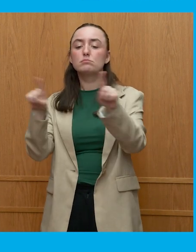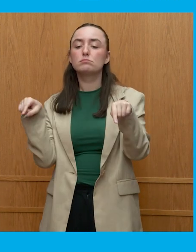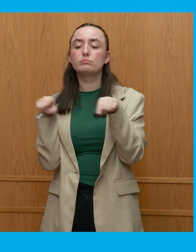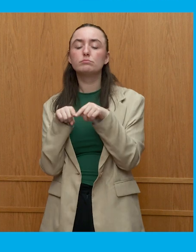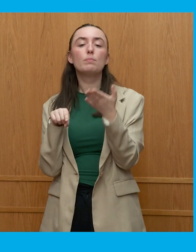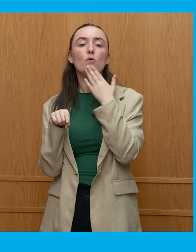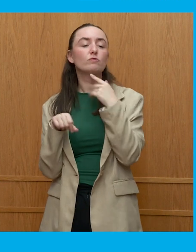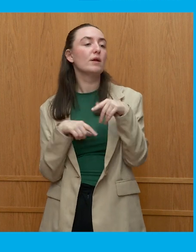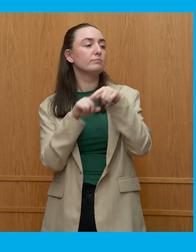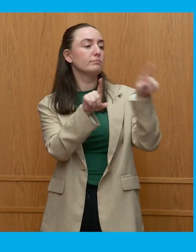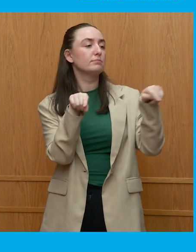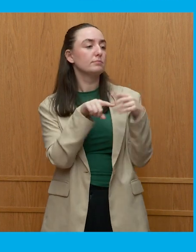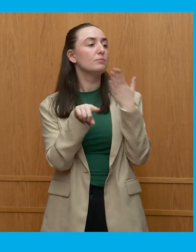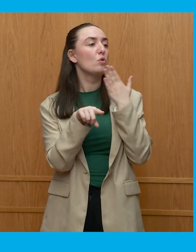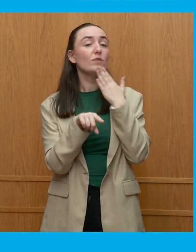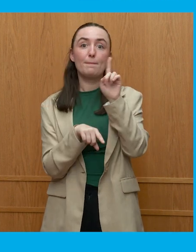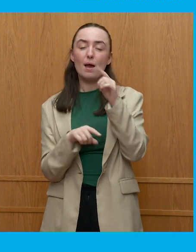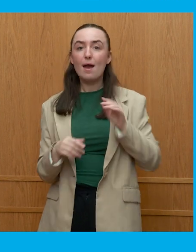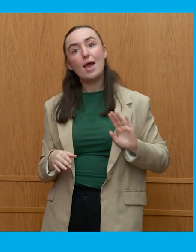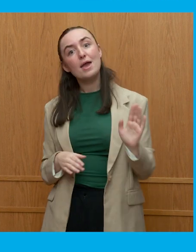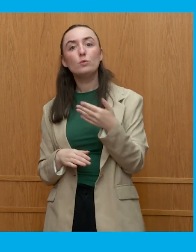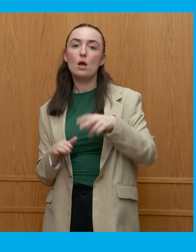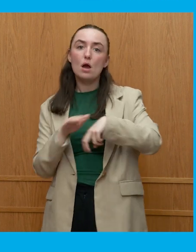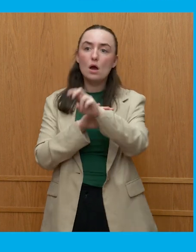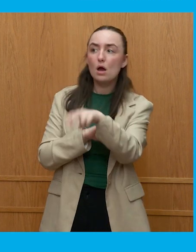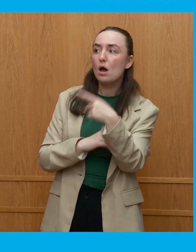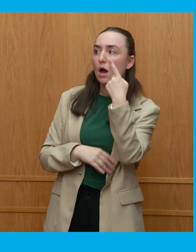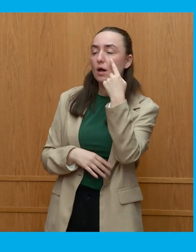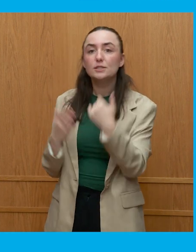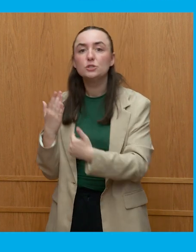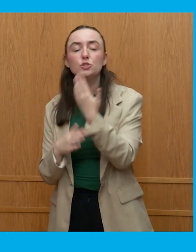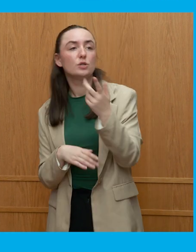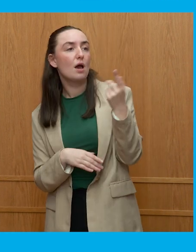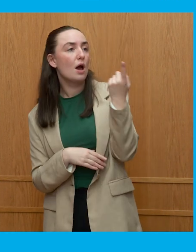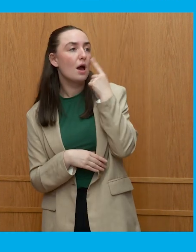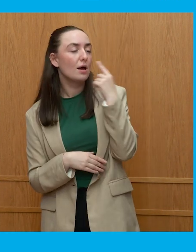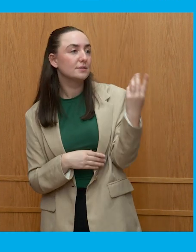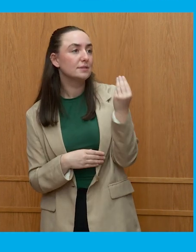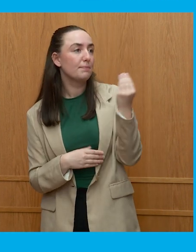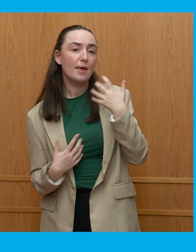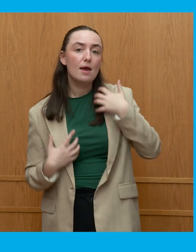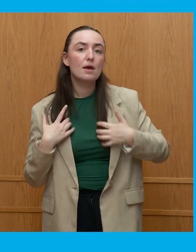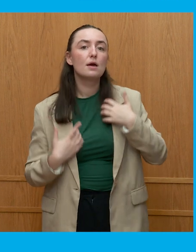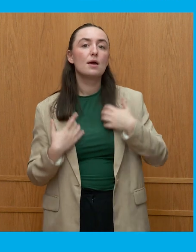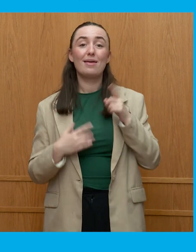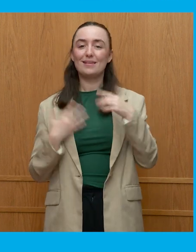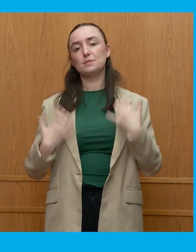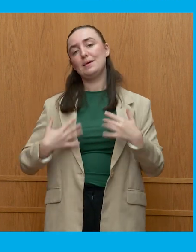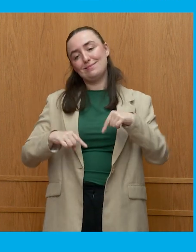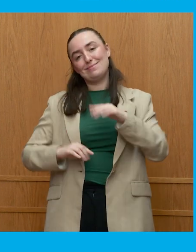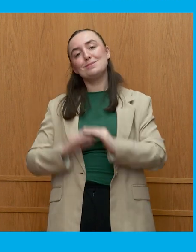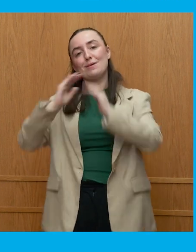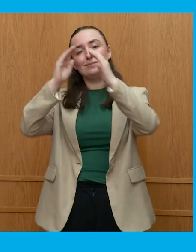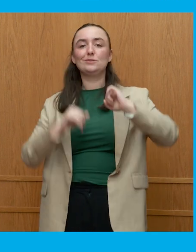beautifully detailed. But everywhere you go in this building, turn a corner and there's something that surprises you. And that's the amazing part about it, I think. Thank you,